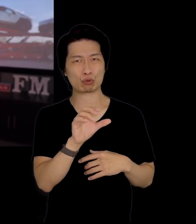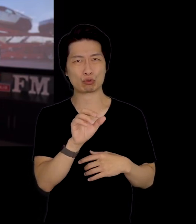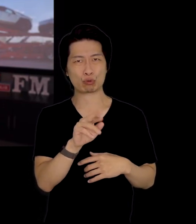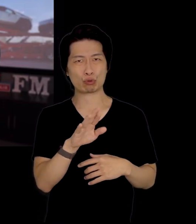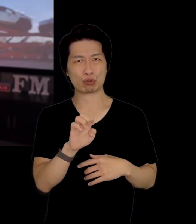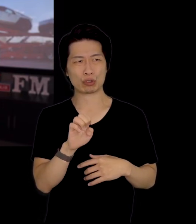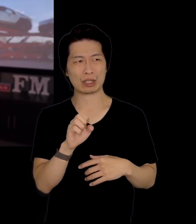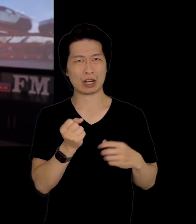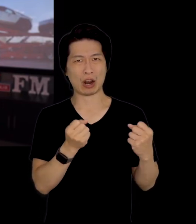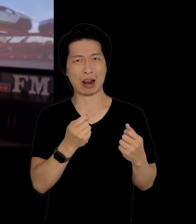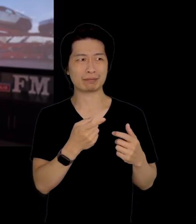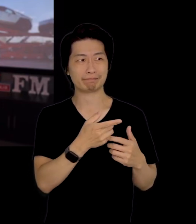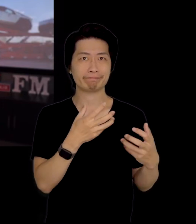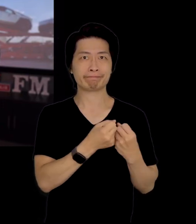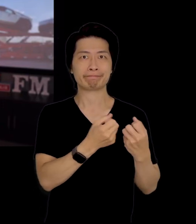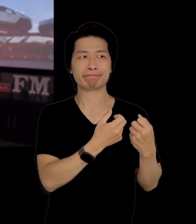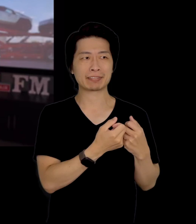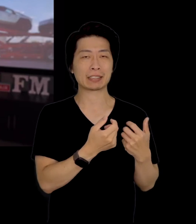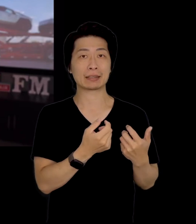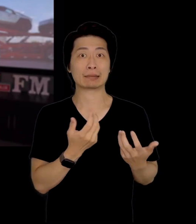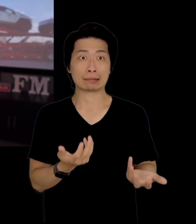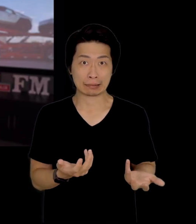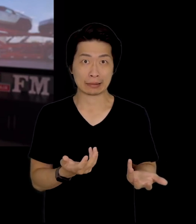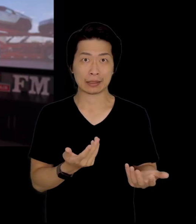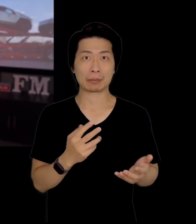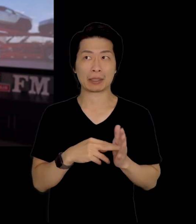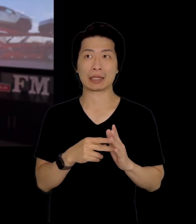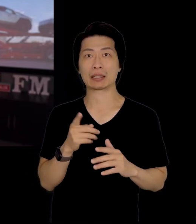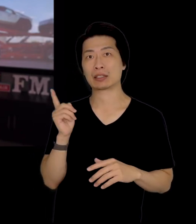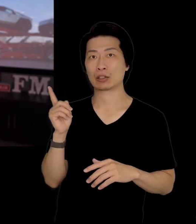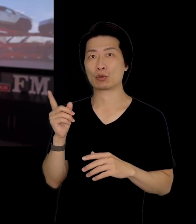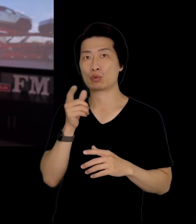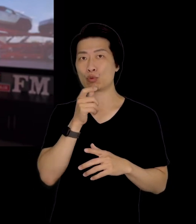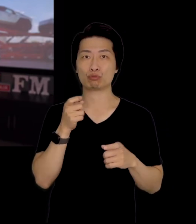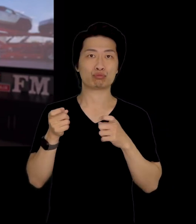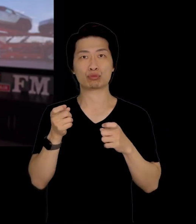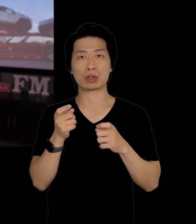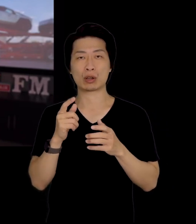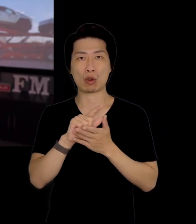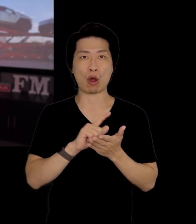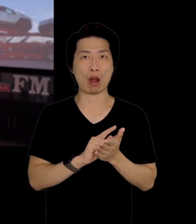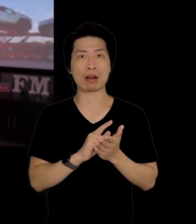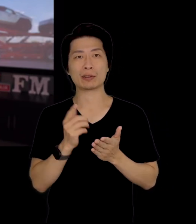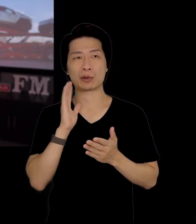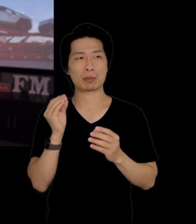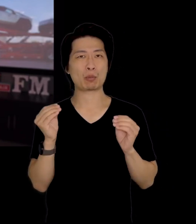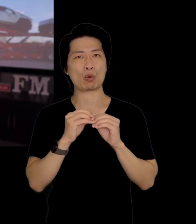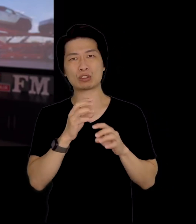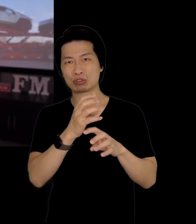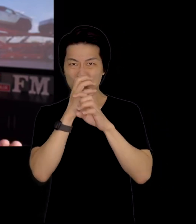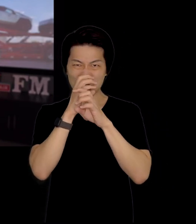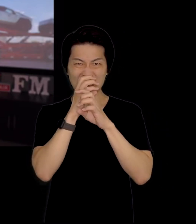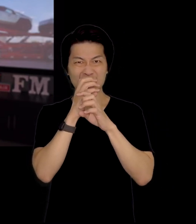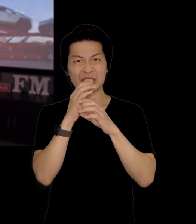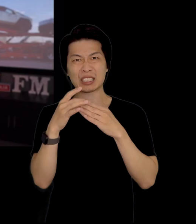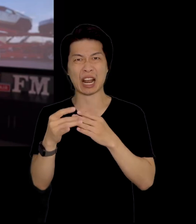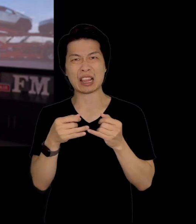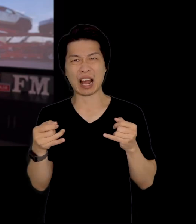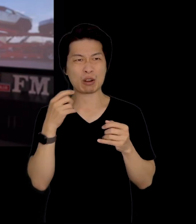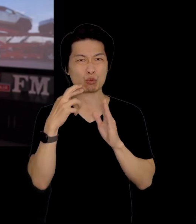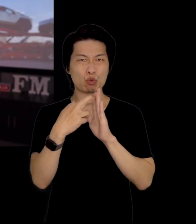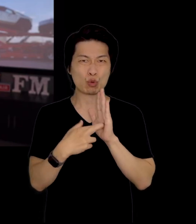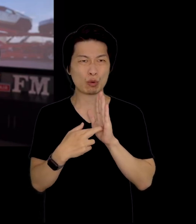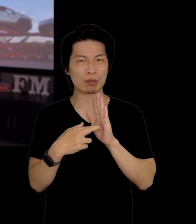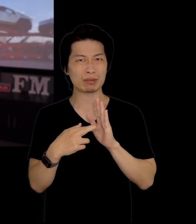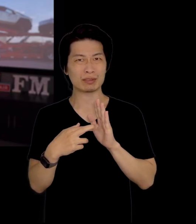Cruise cars are getting into accidents left and right. This could incentivize the regulators from San Francisco to put very, very strict guidelines